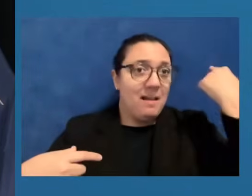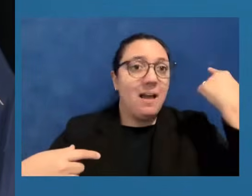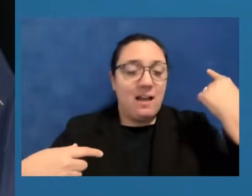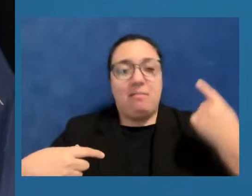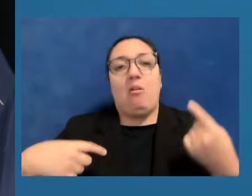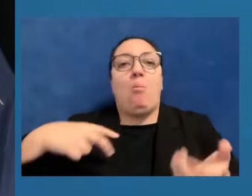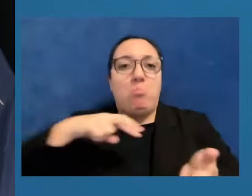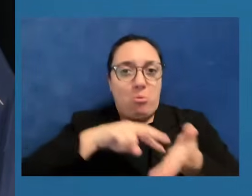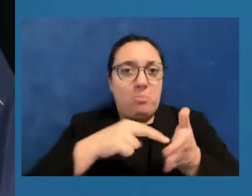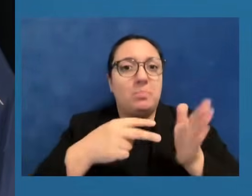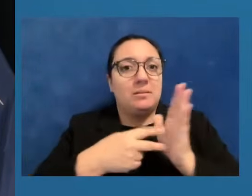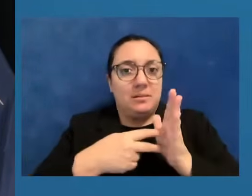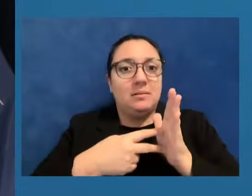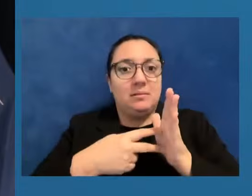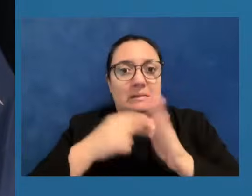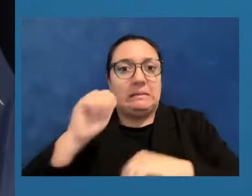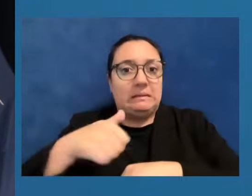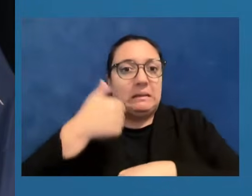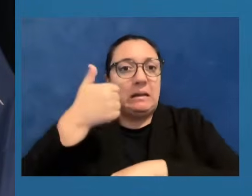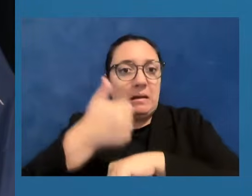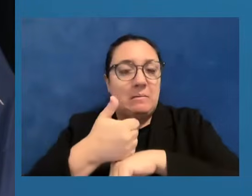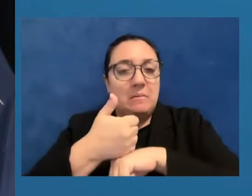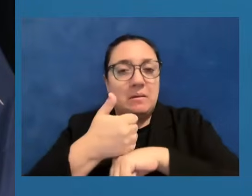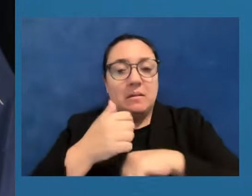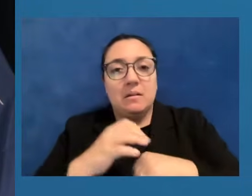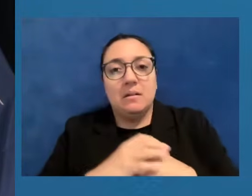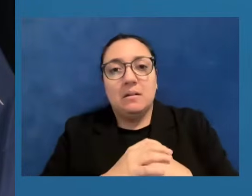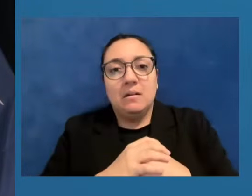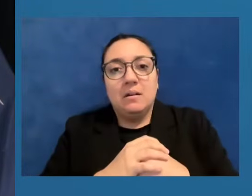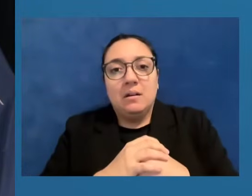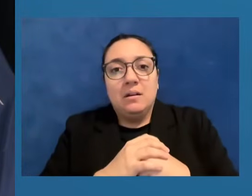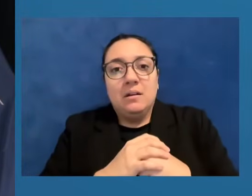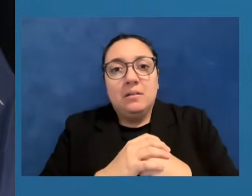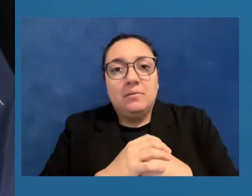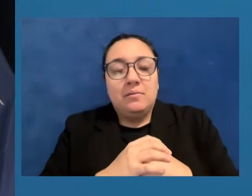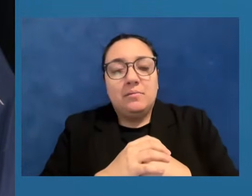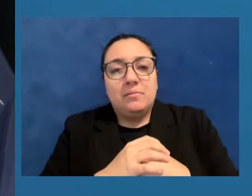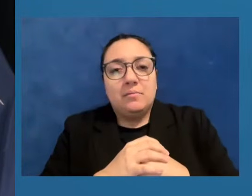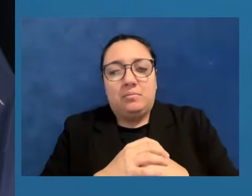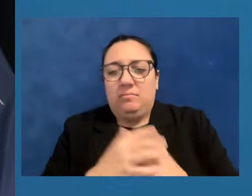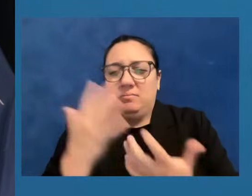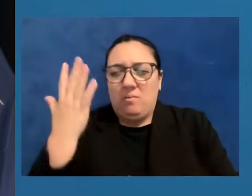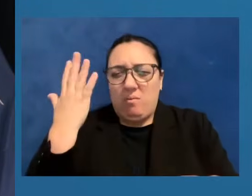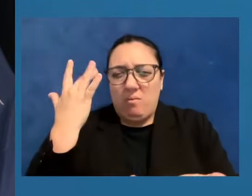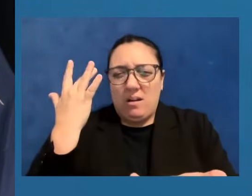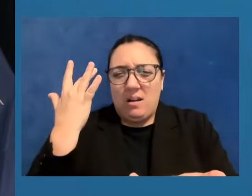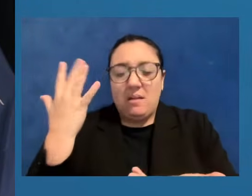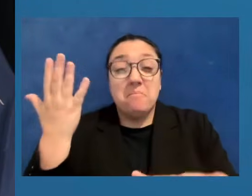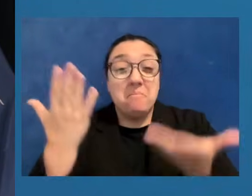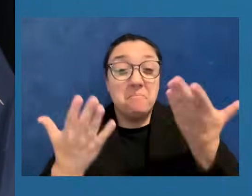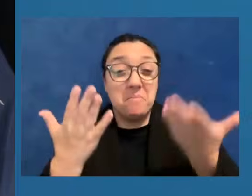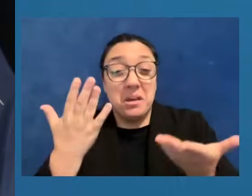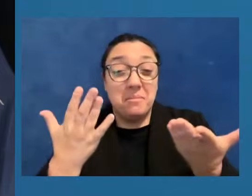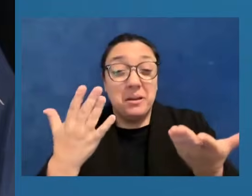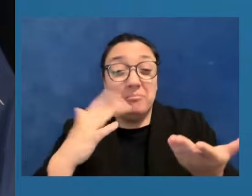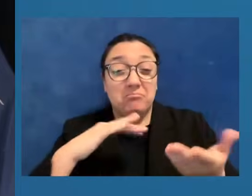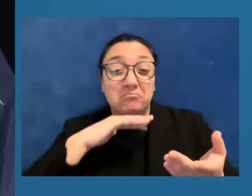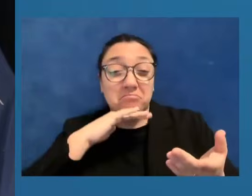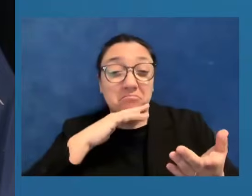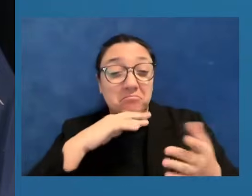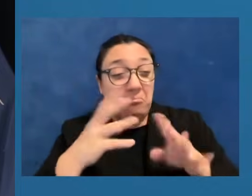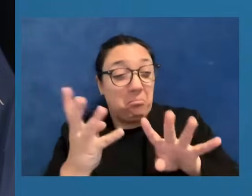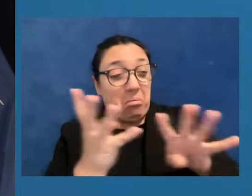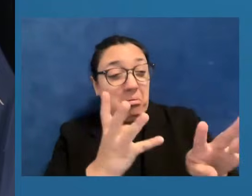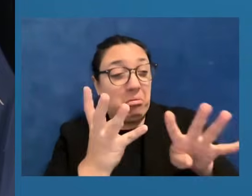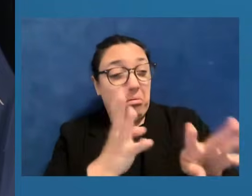And they made room for superhighways, but why did they drive it through that neighborhood? Why did it have to be that neighborhood? Because people did not have a